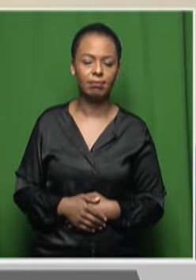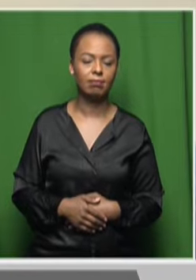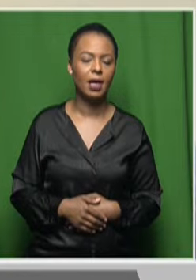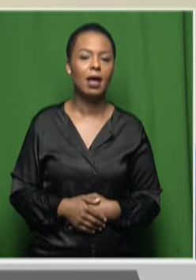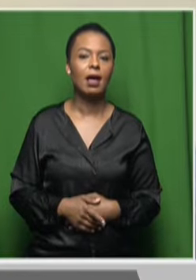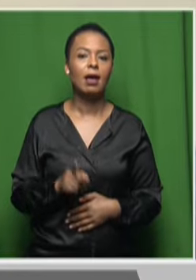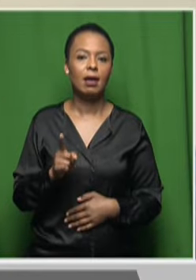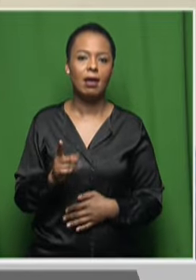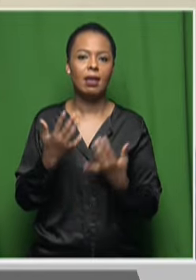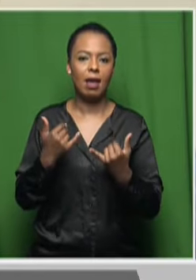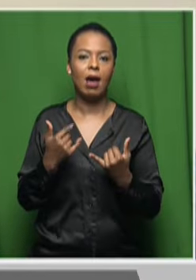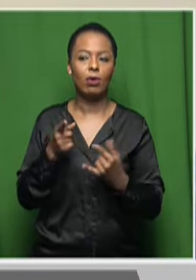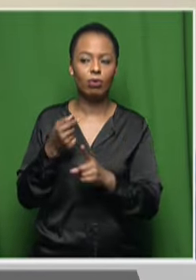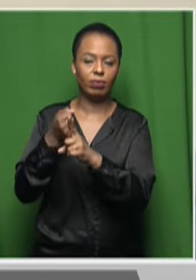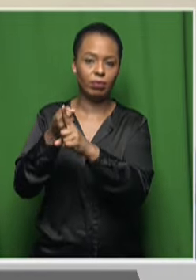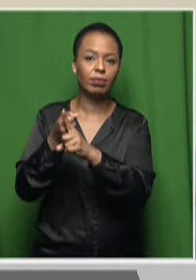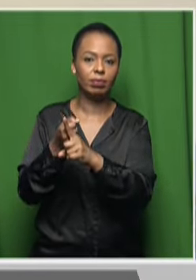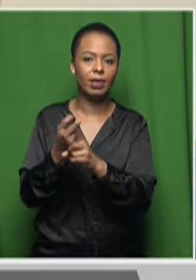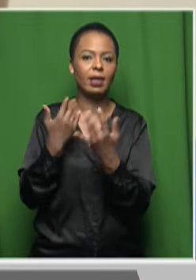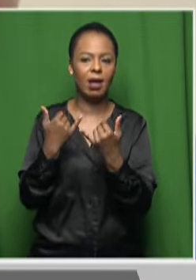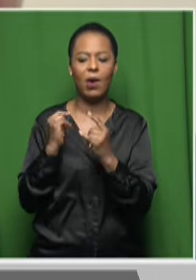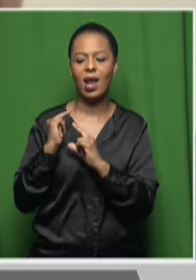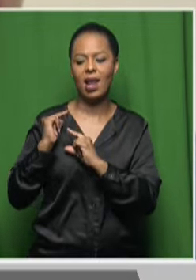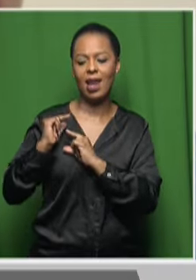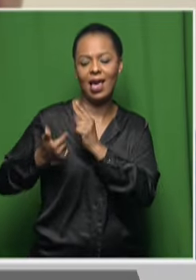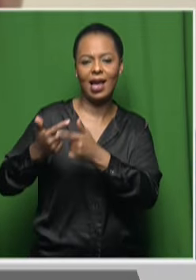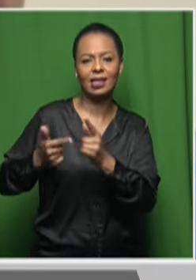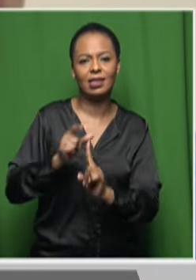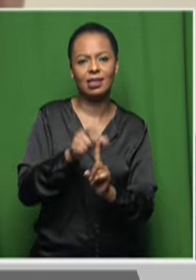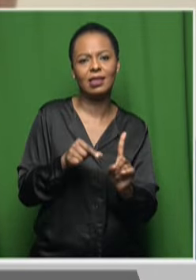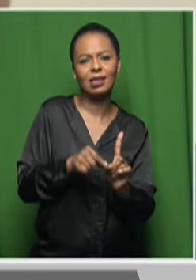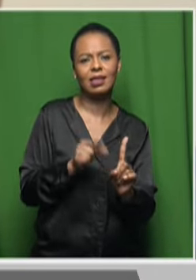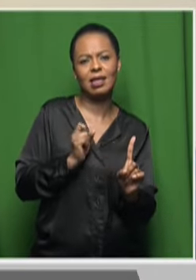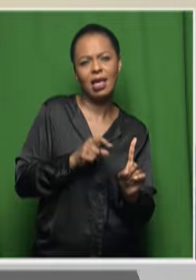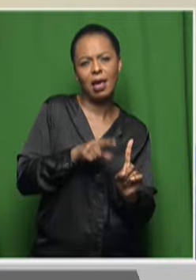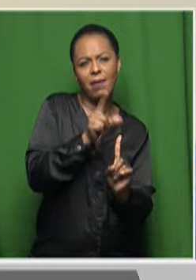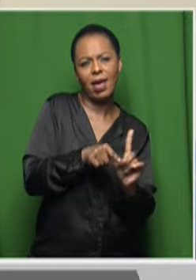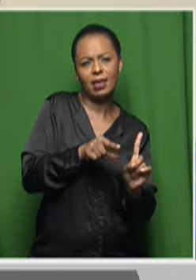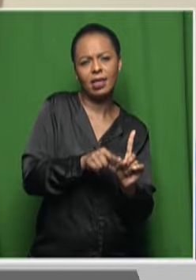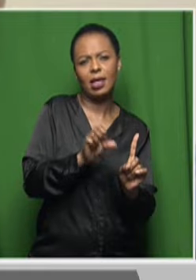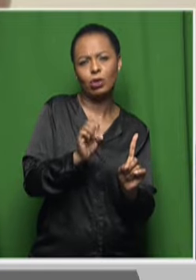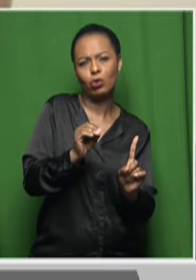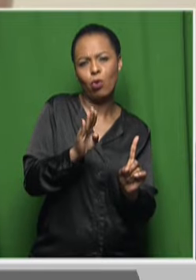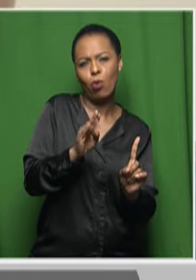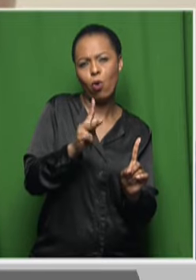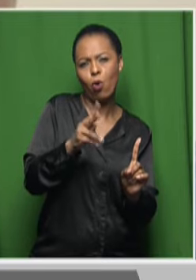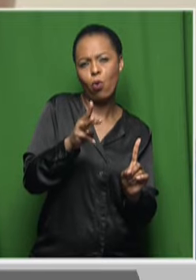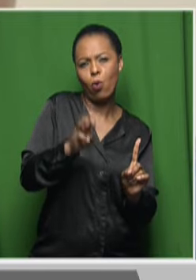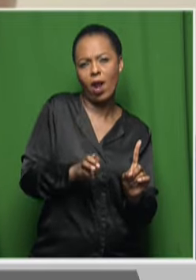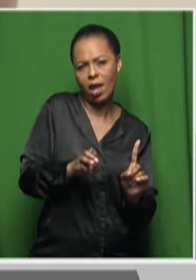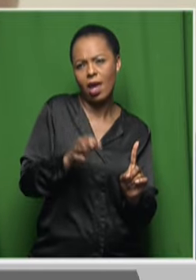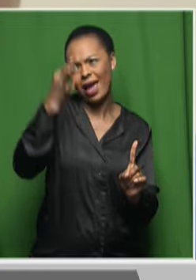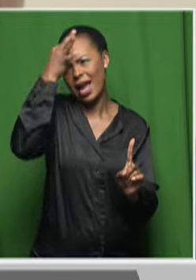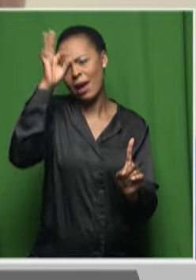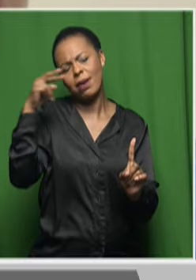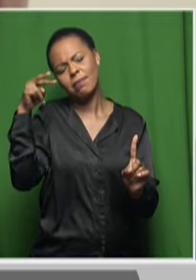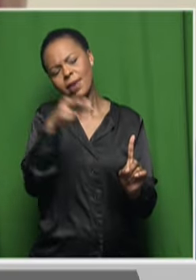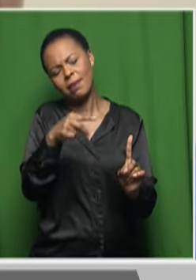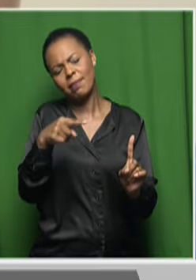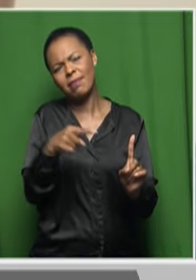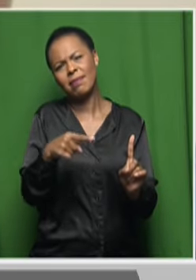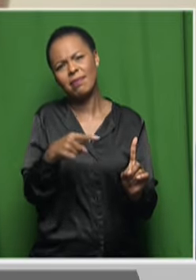a bit more about the legacy. What was it about Sobukwe that the government saw in him and saw him